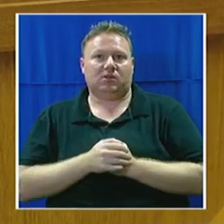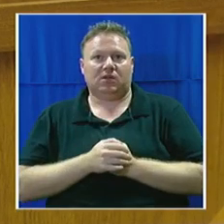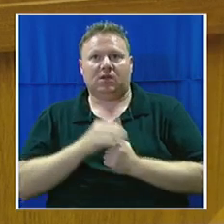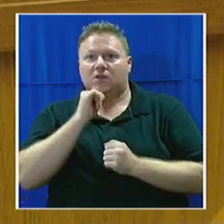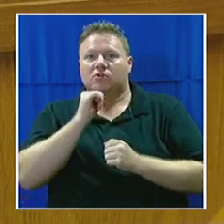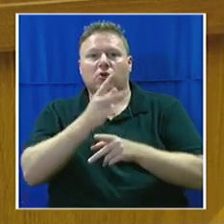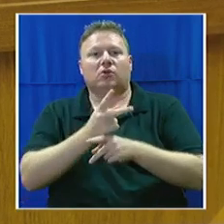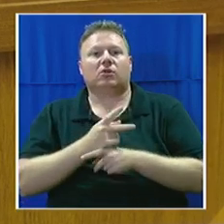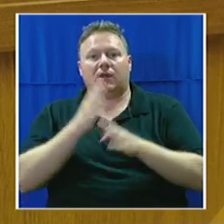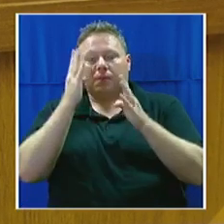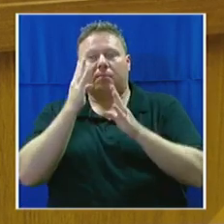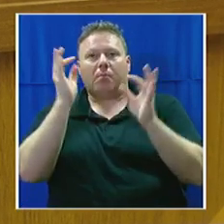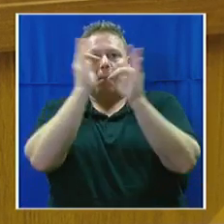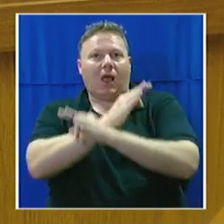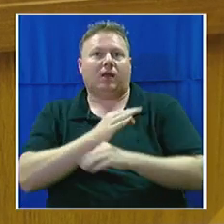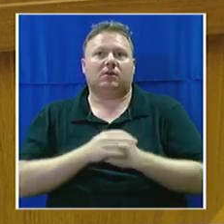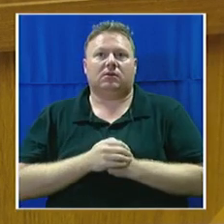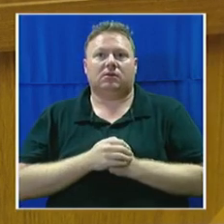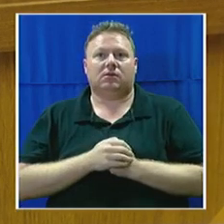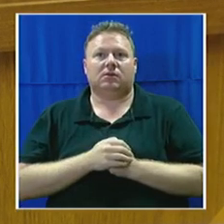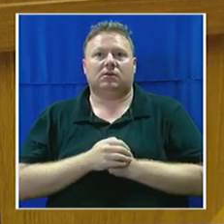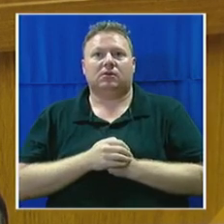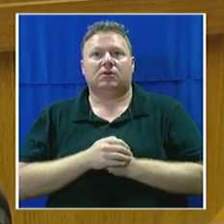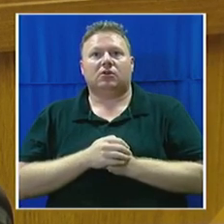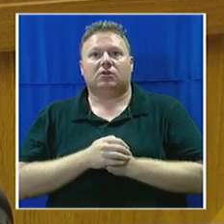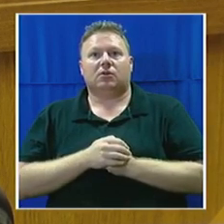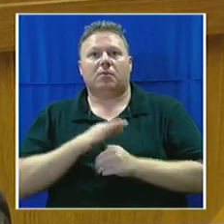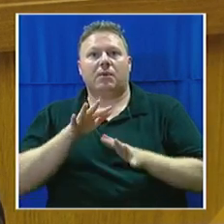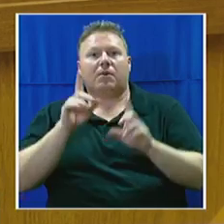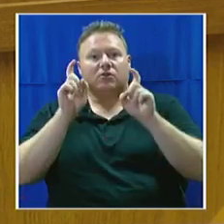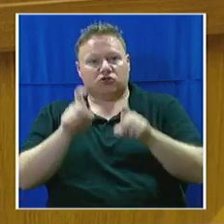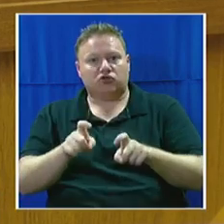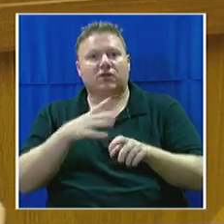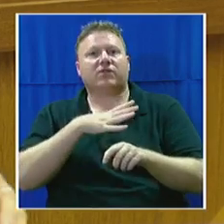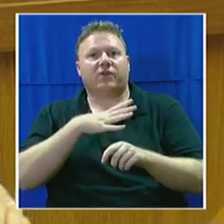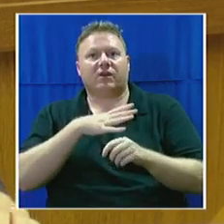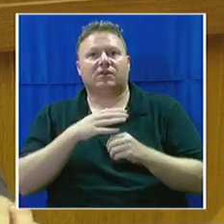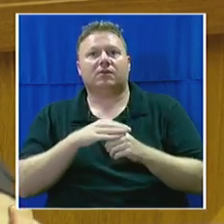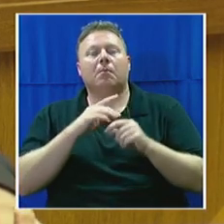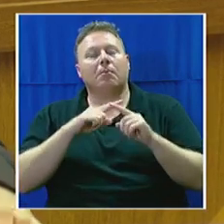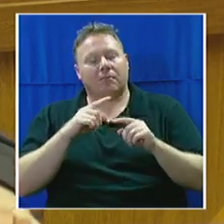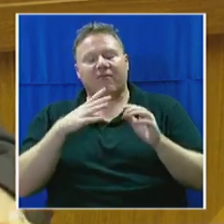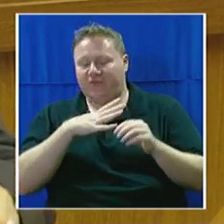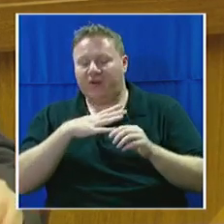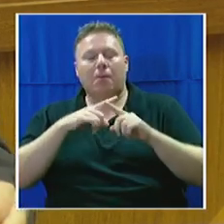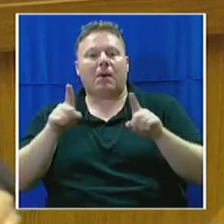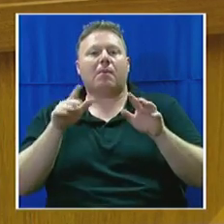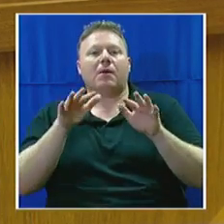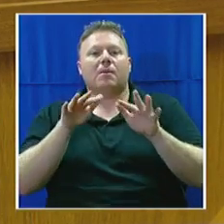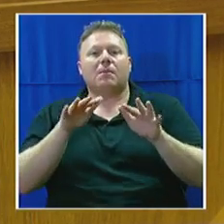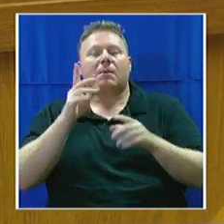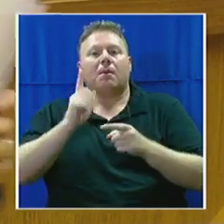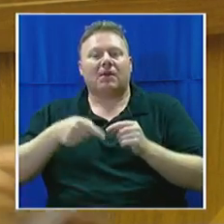kept in the dark. Security measures can be so strict that nobody can enter, but the public must know what's going on. Thank you, Deputy